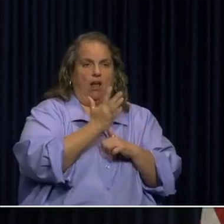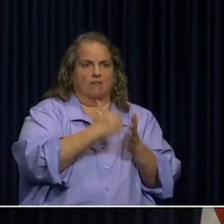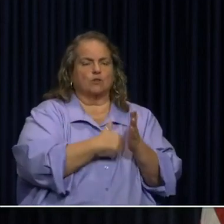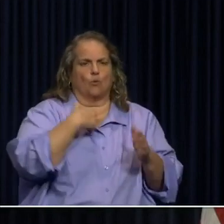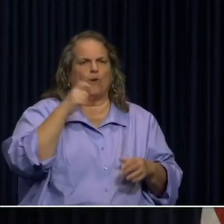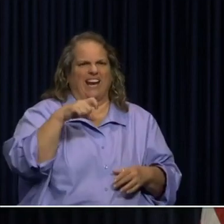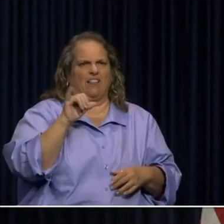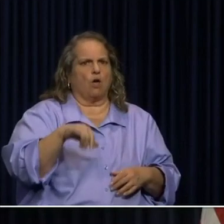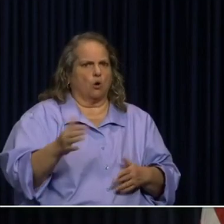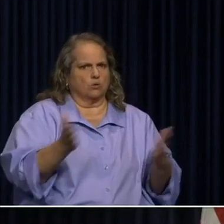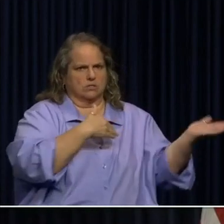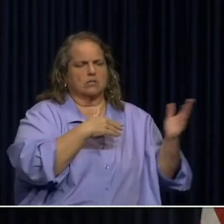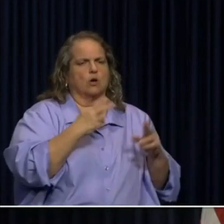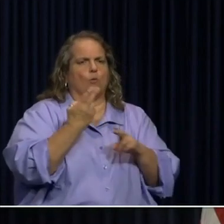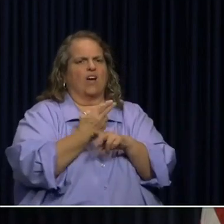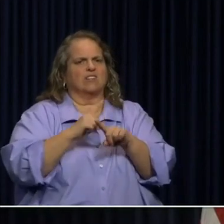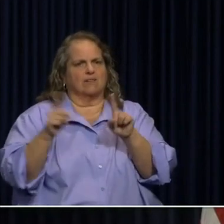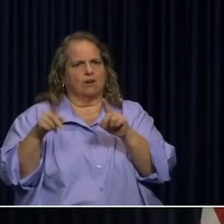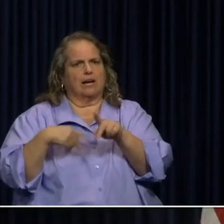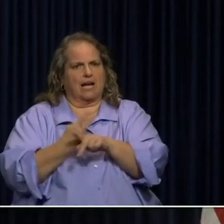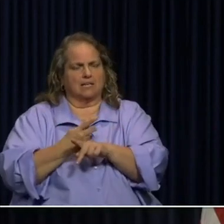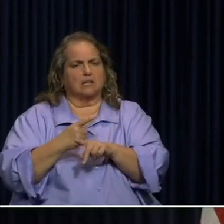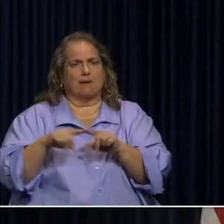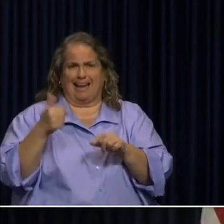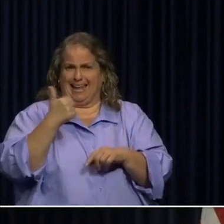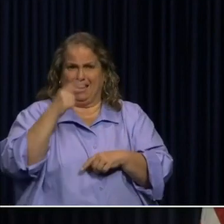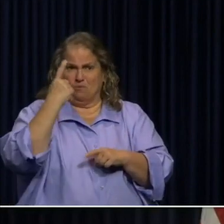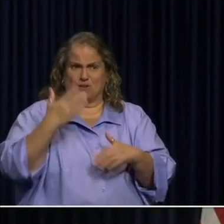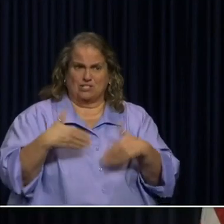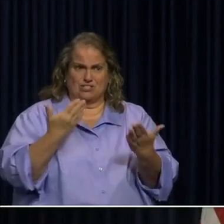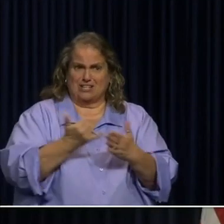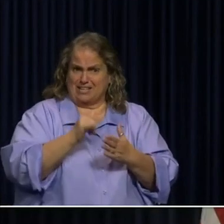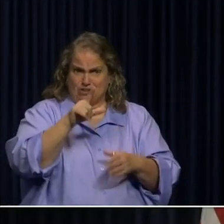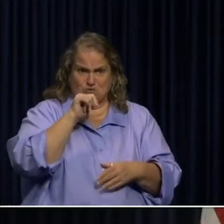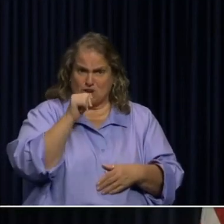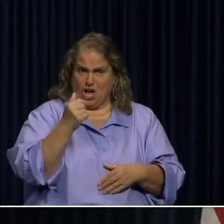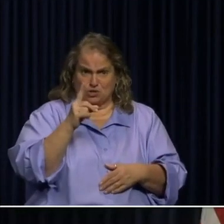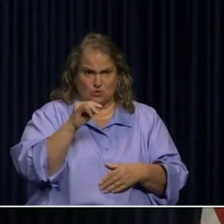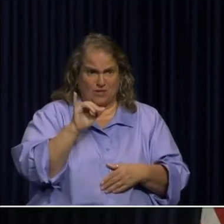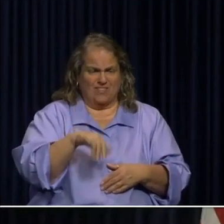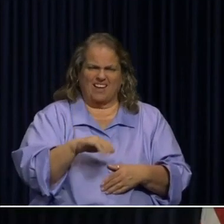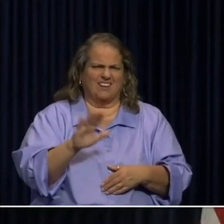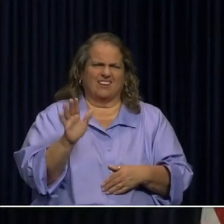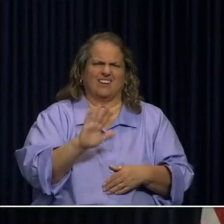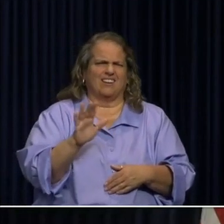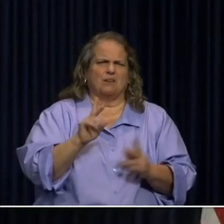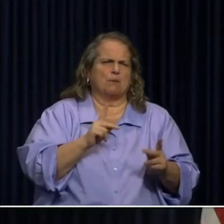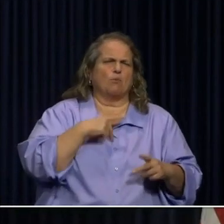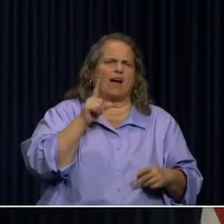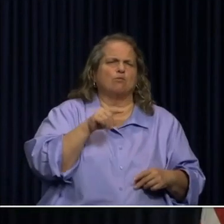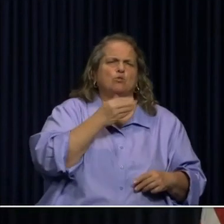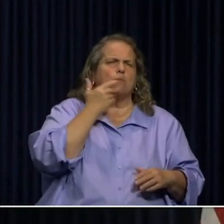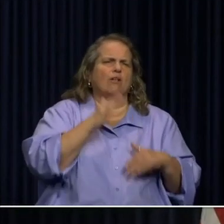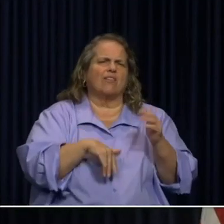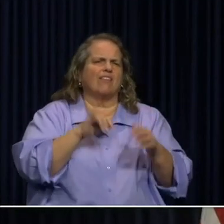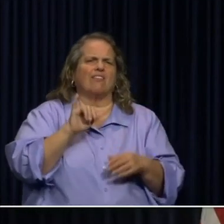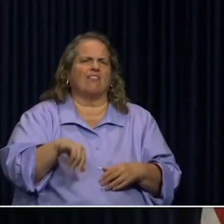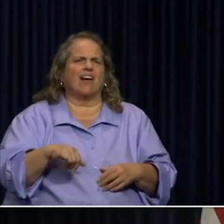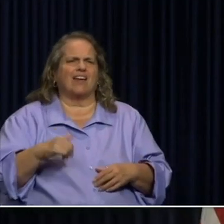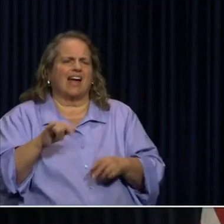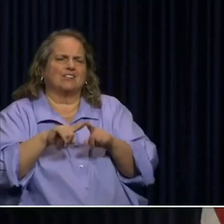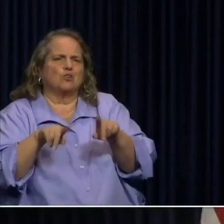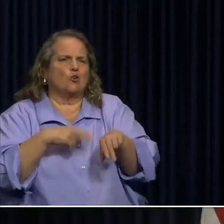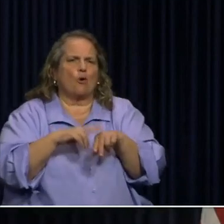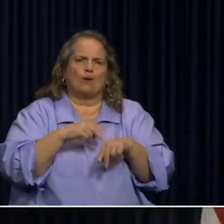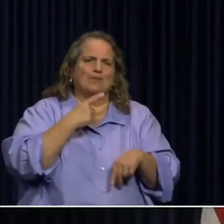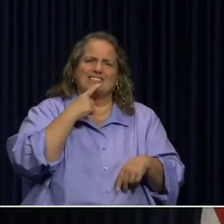different pair if you can. Anybody suggesting that you shouldn't do that, folks, we got to do better than that, or as I normally say, we